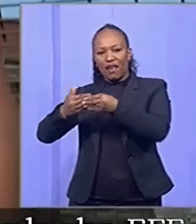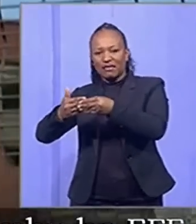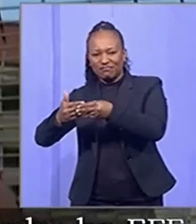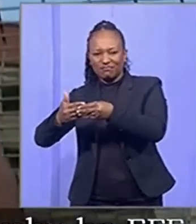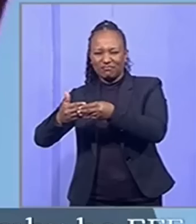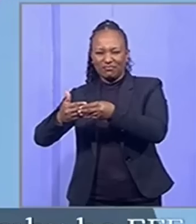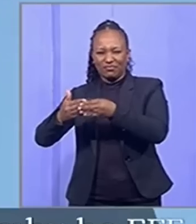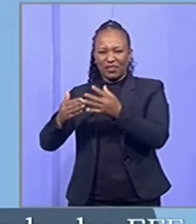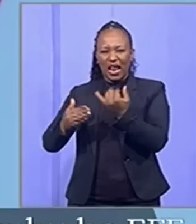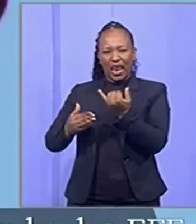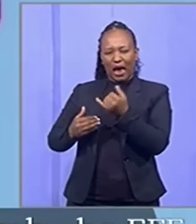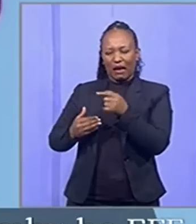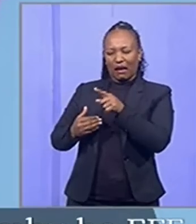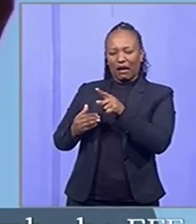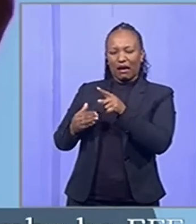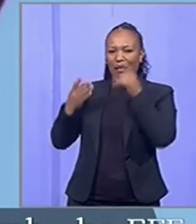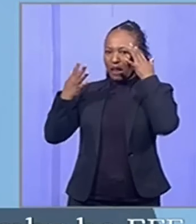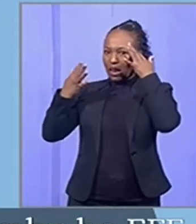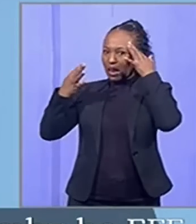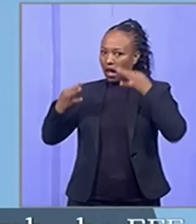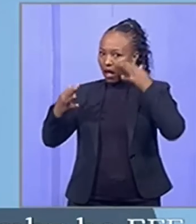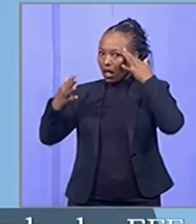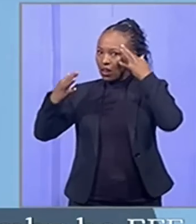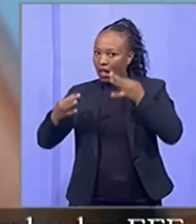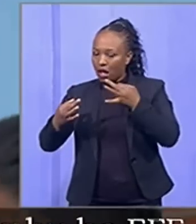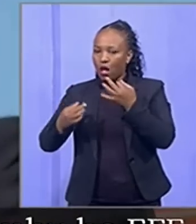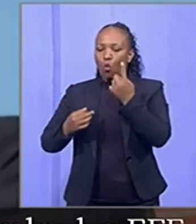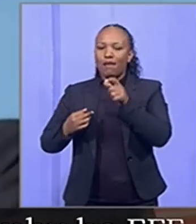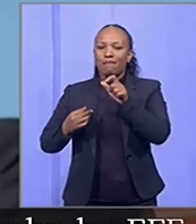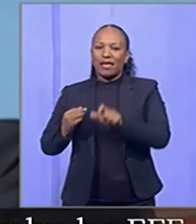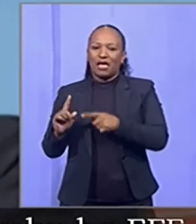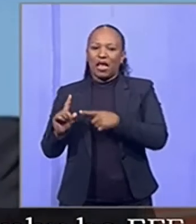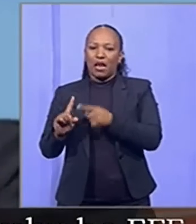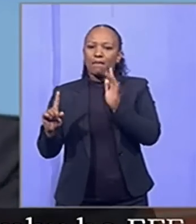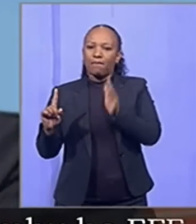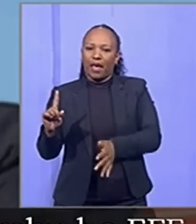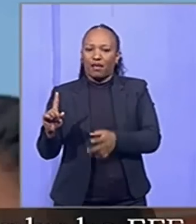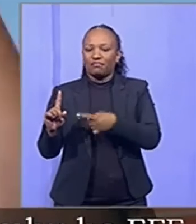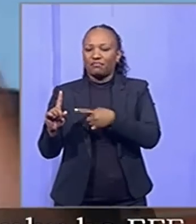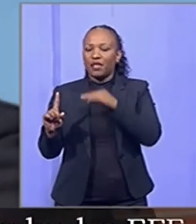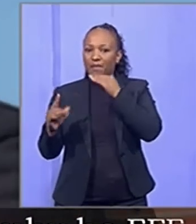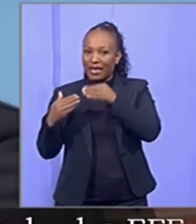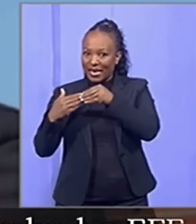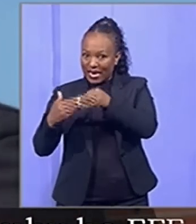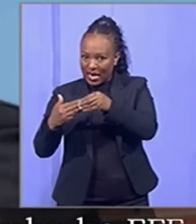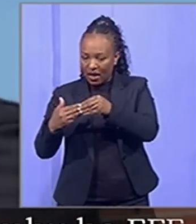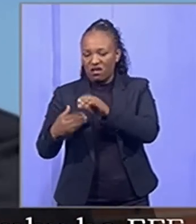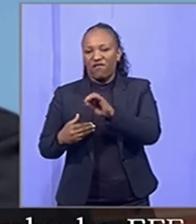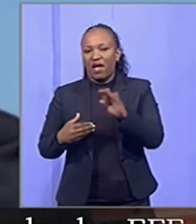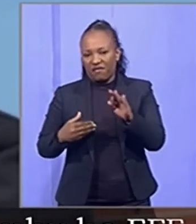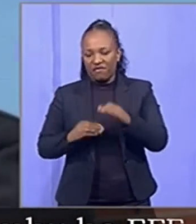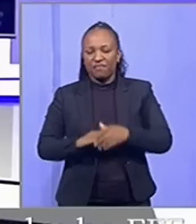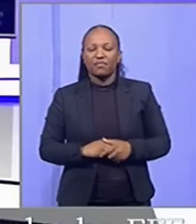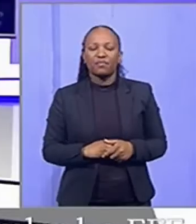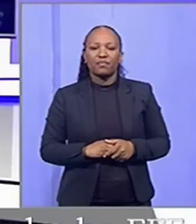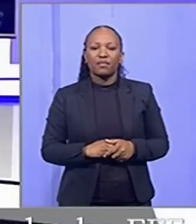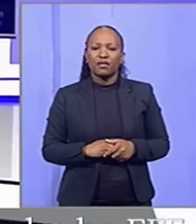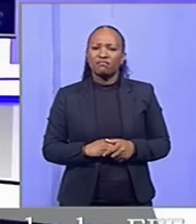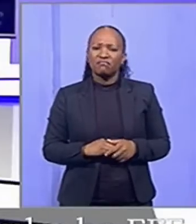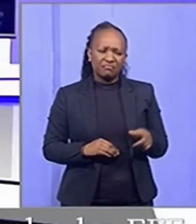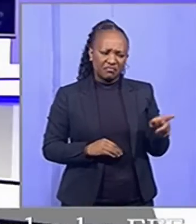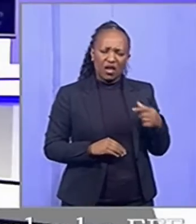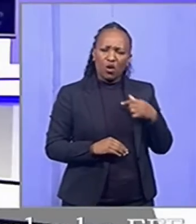diketo di nkuwa fela ke motho a le mong mme e leng hore ke yena moeteledipele wa EFF. Jwale ha o thola